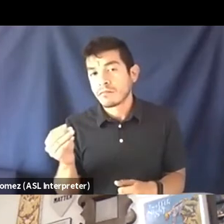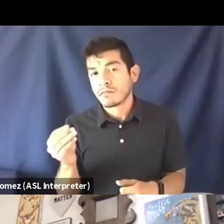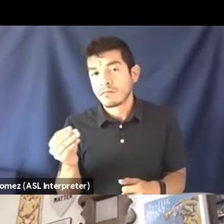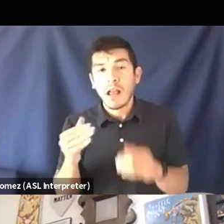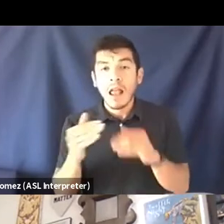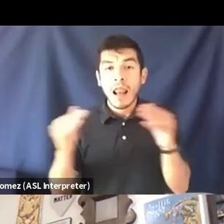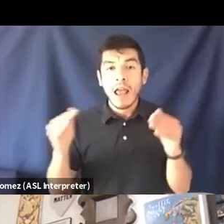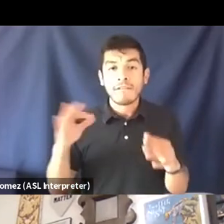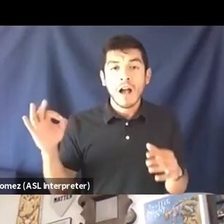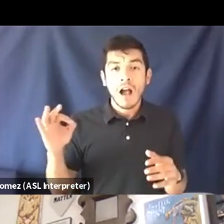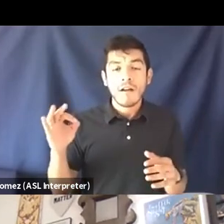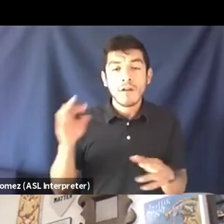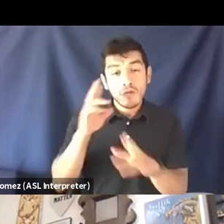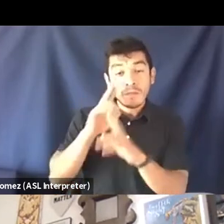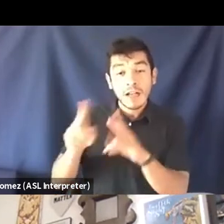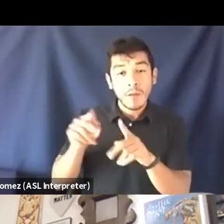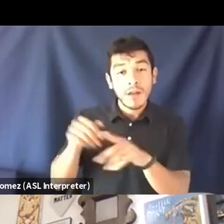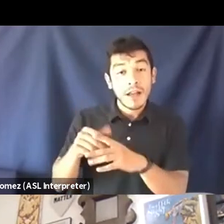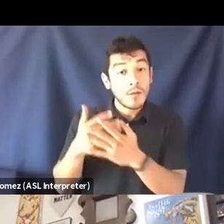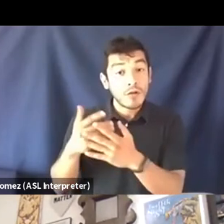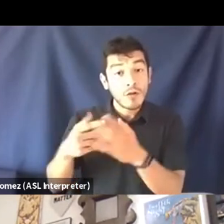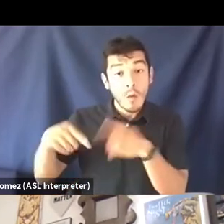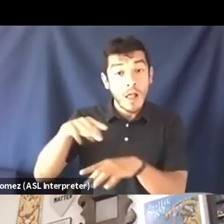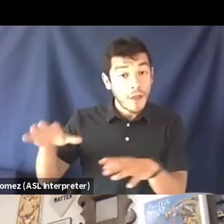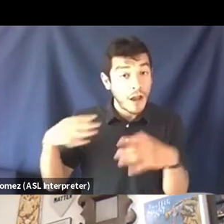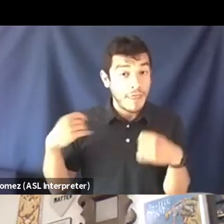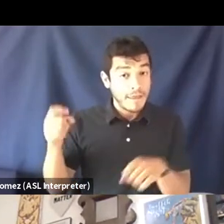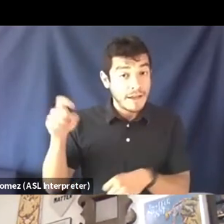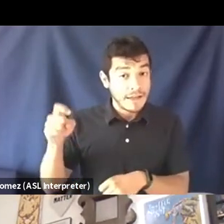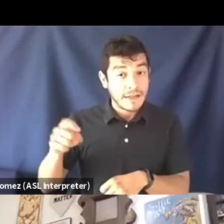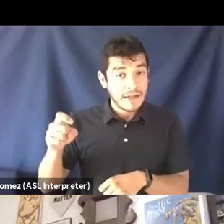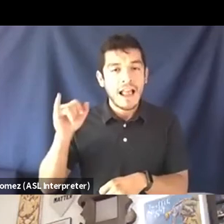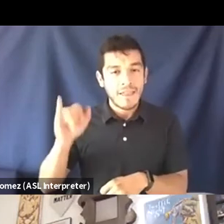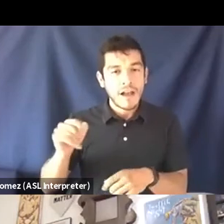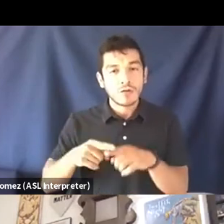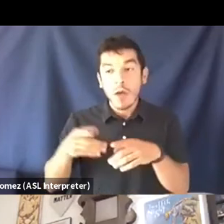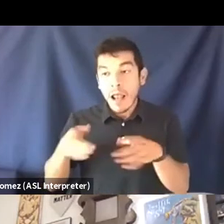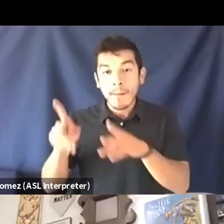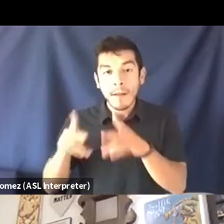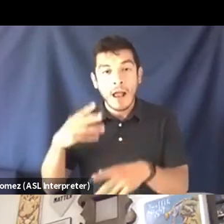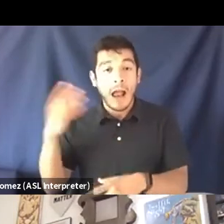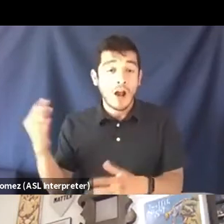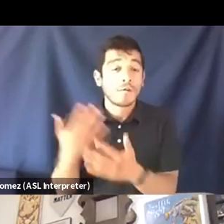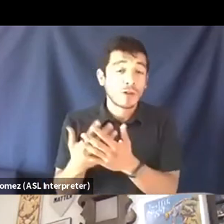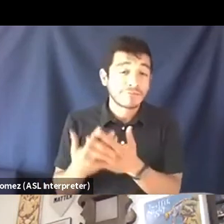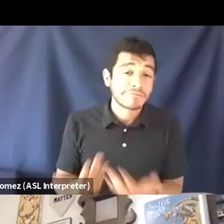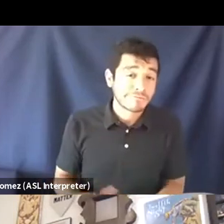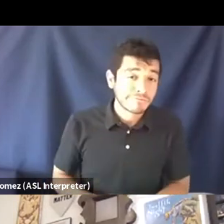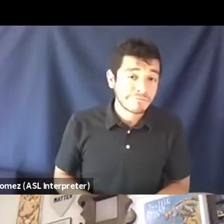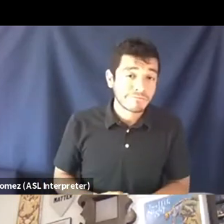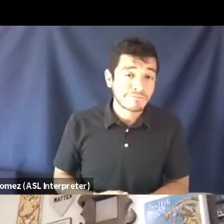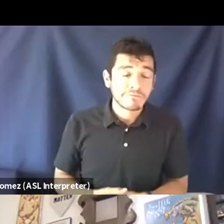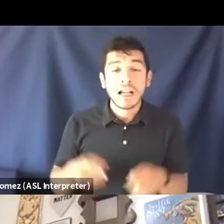of compassion and respect to people in prison around their health needs, and that is to let people out of prison and start rendering